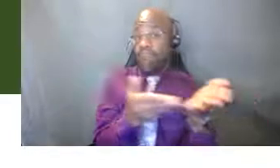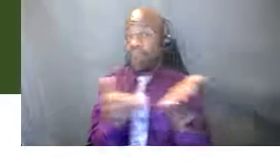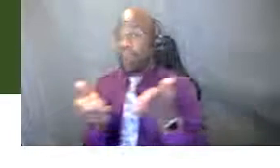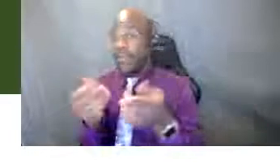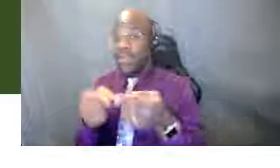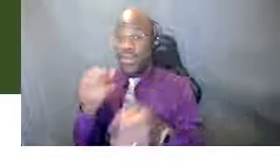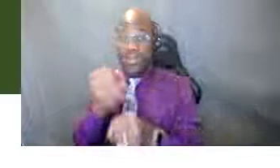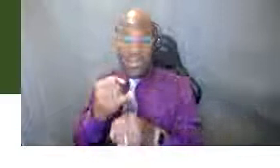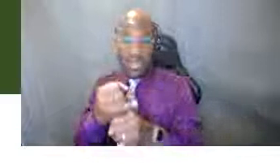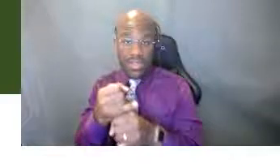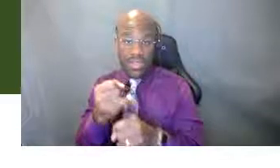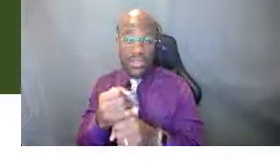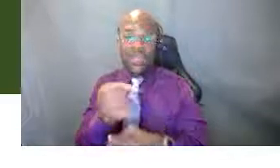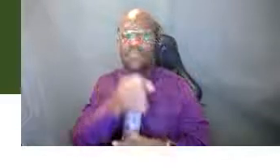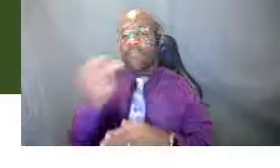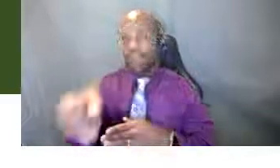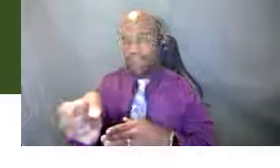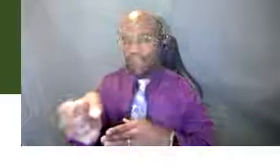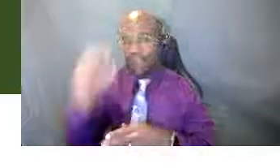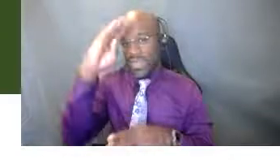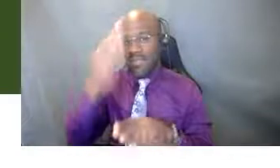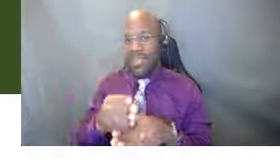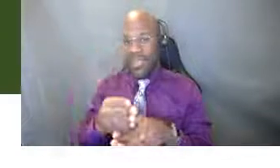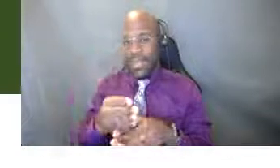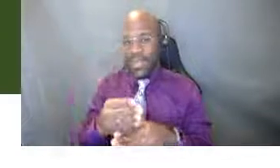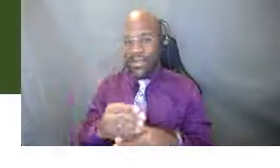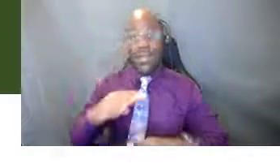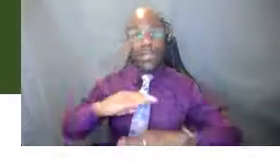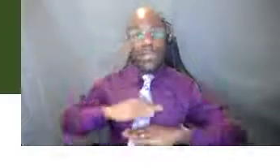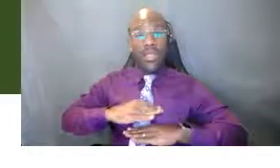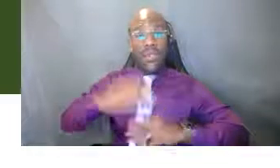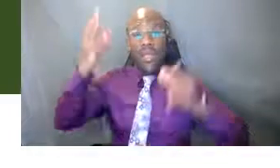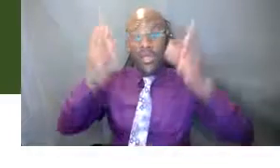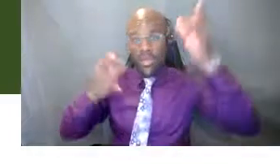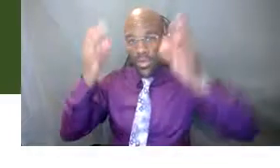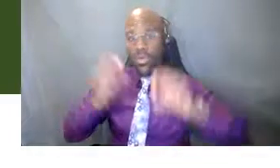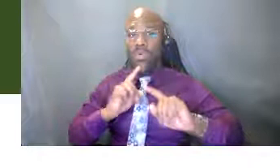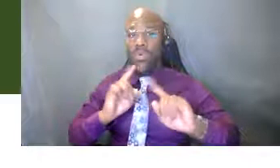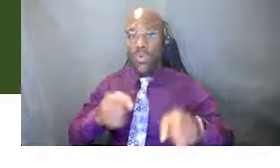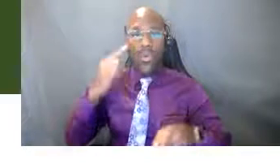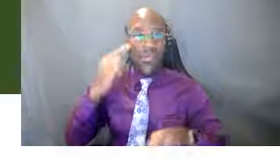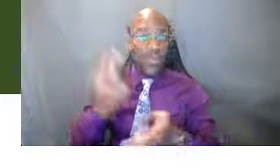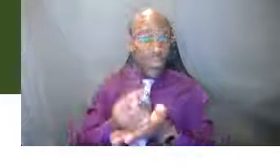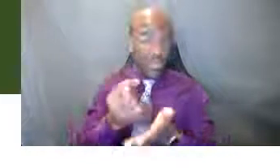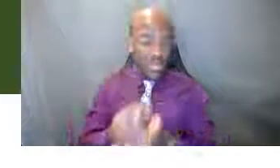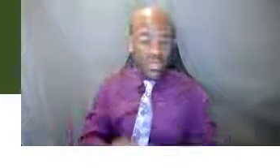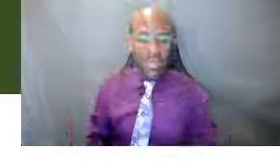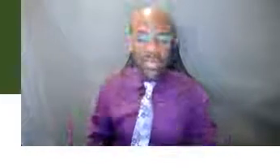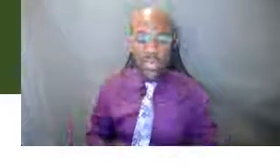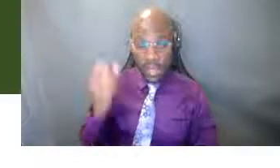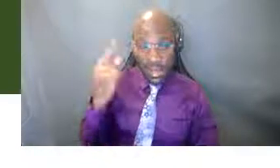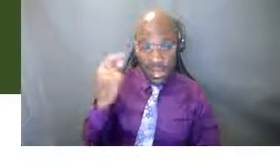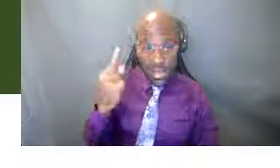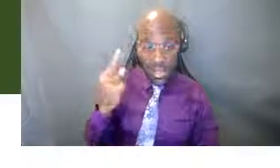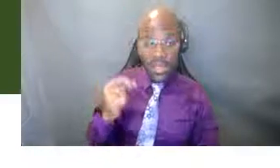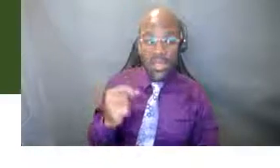where he needs to be committed to fulfill the court order for treatment. Now However, crisis